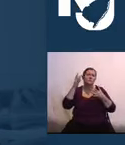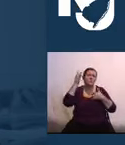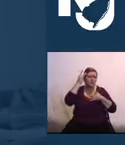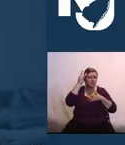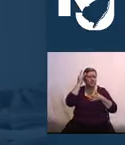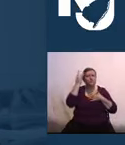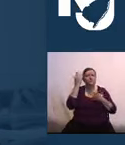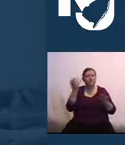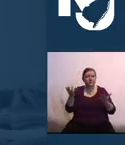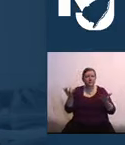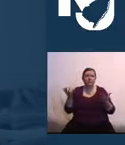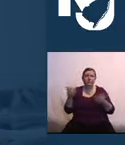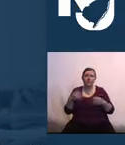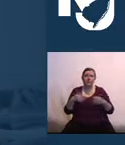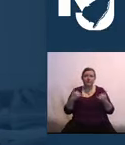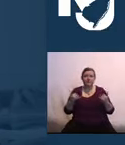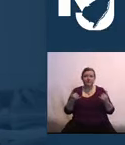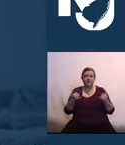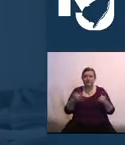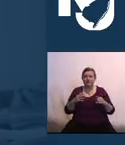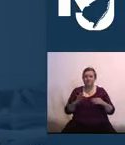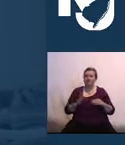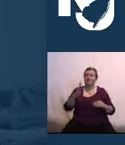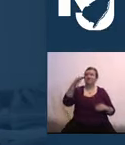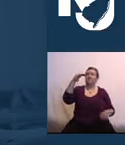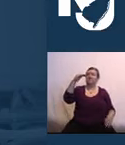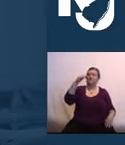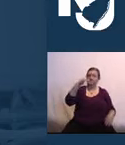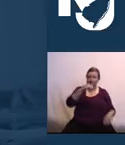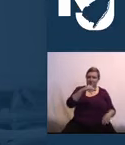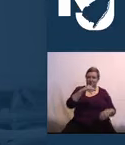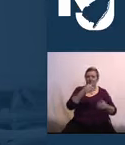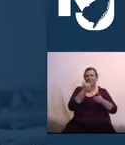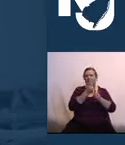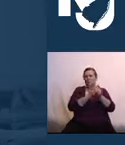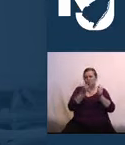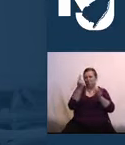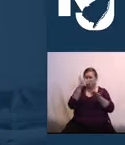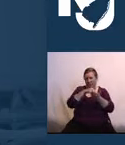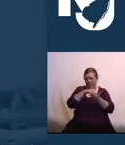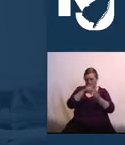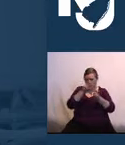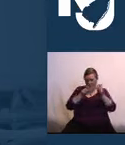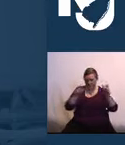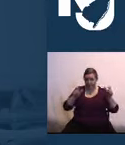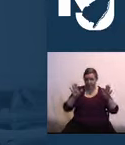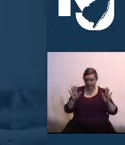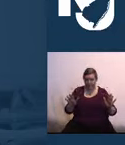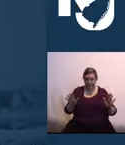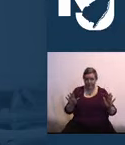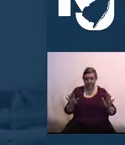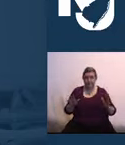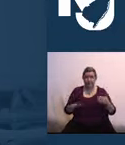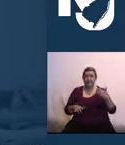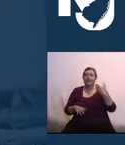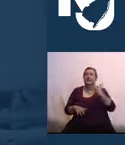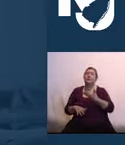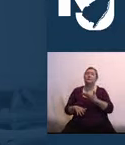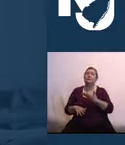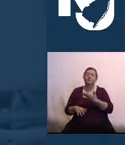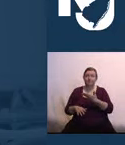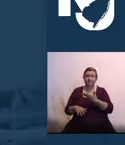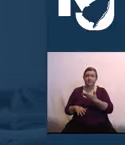off their peaks. This is per 1,000 individuals. And by the way, this is not with regard to that it was an